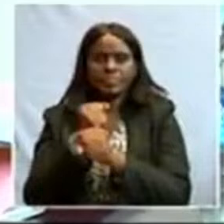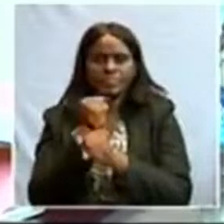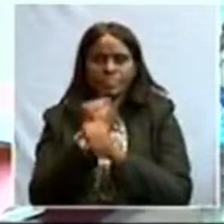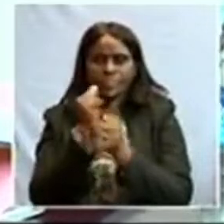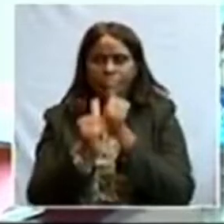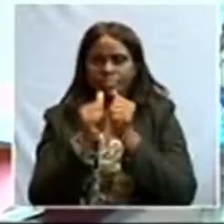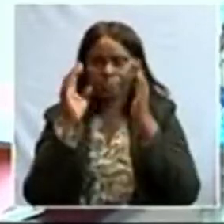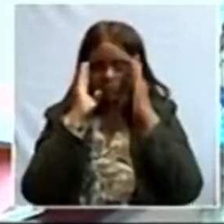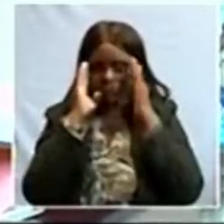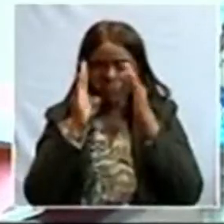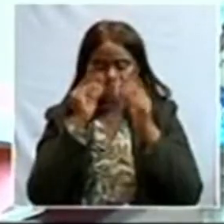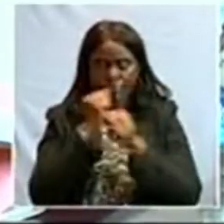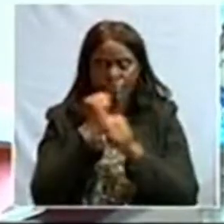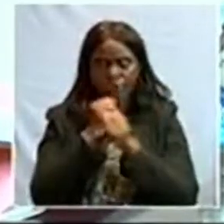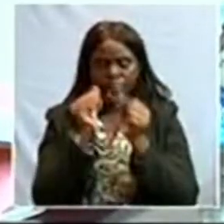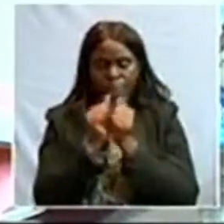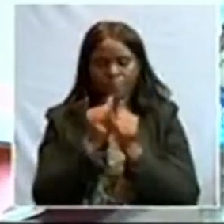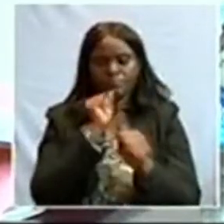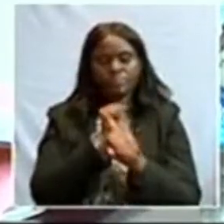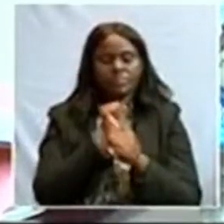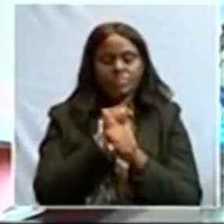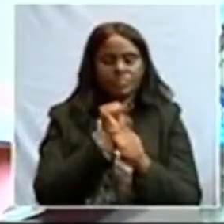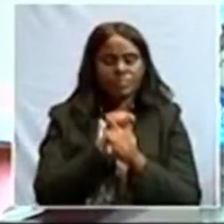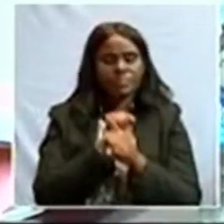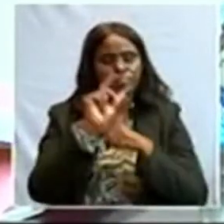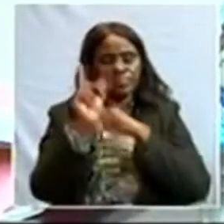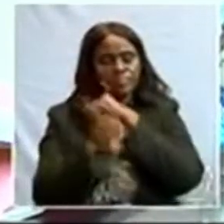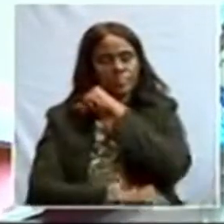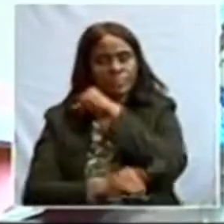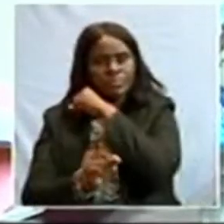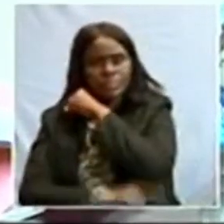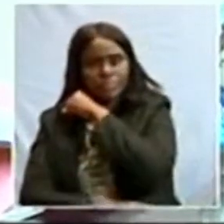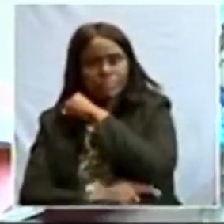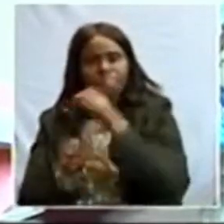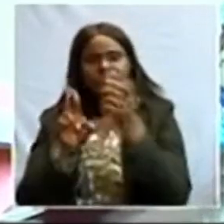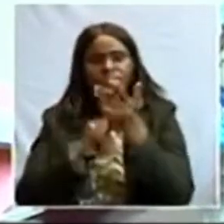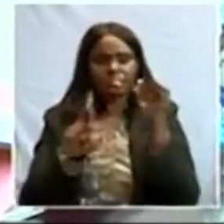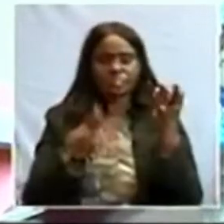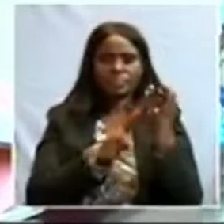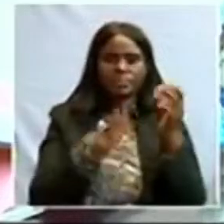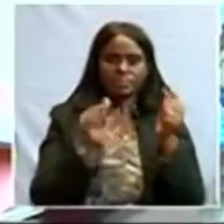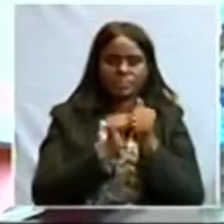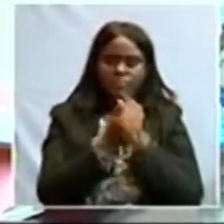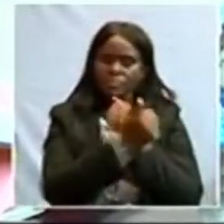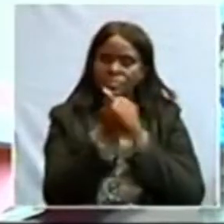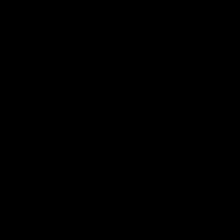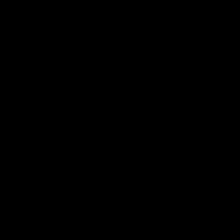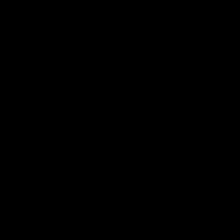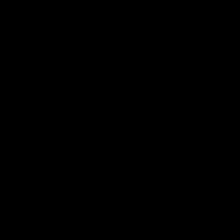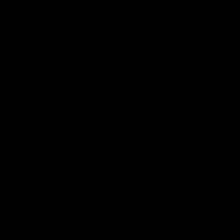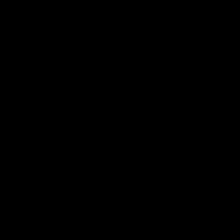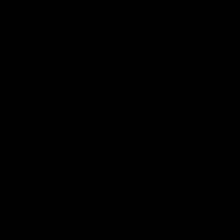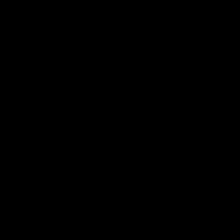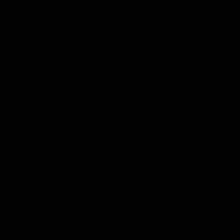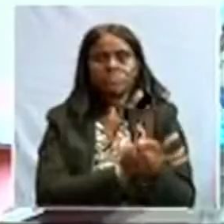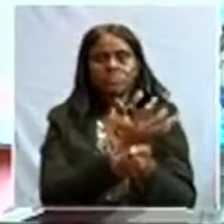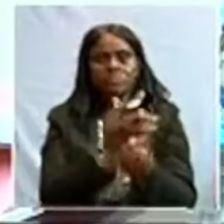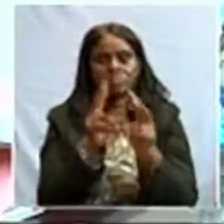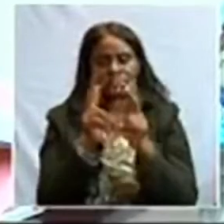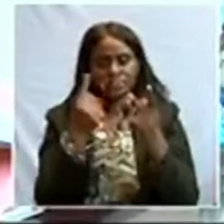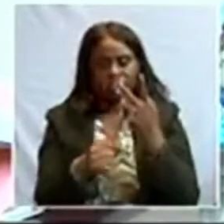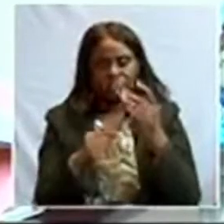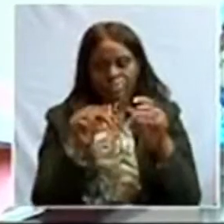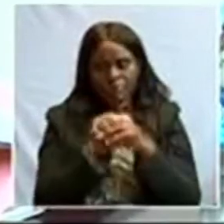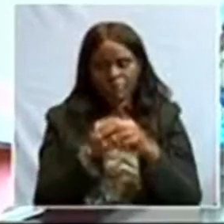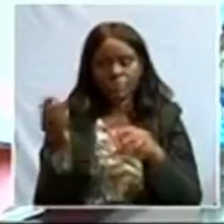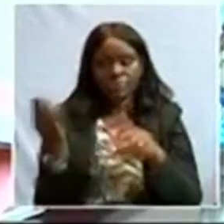with employment, discipline, retirement, and whatever other functions that have been developed. So in